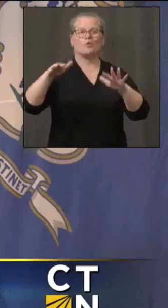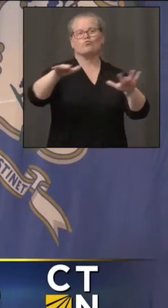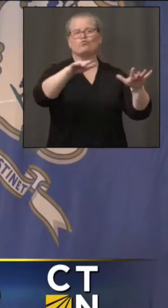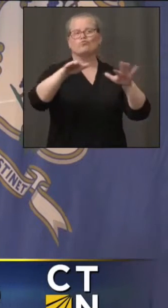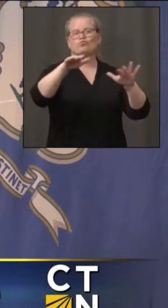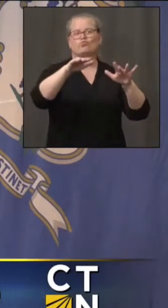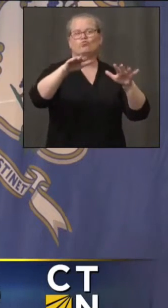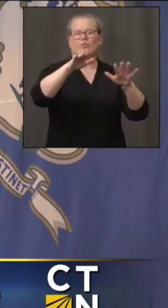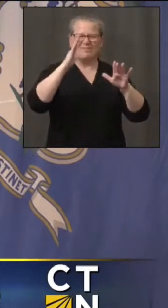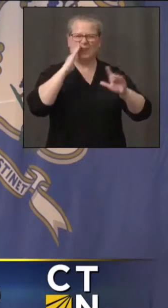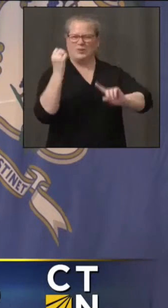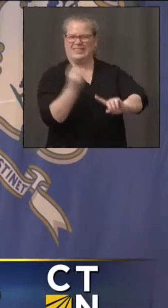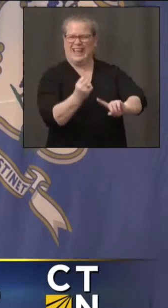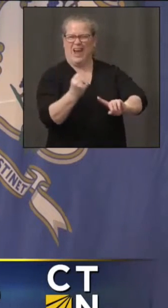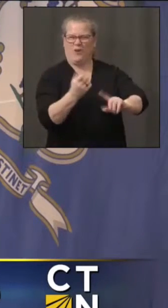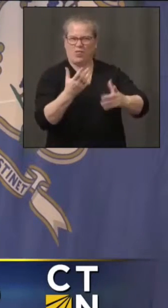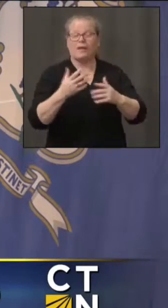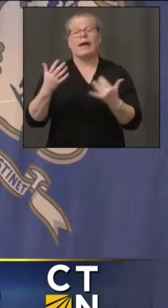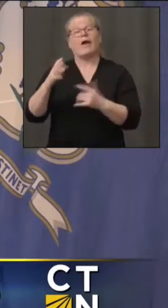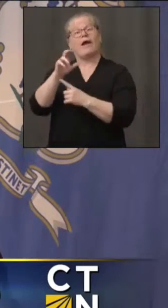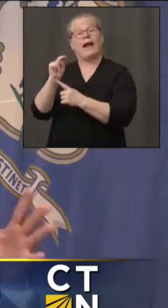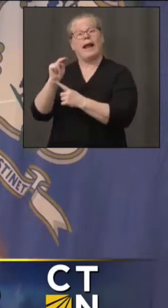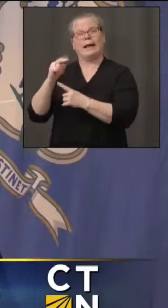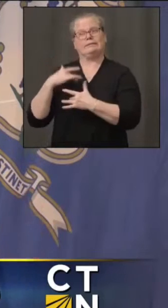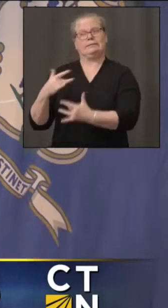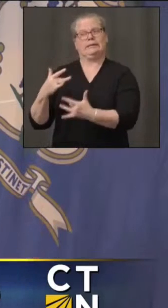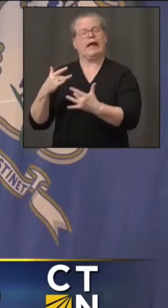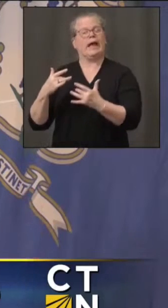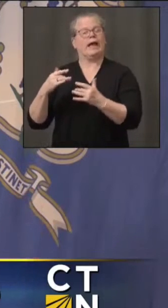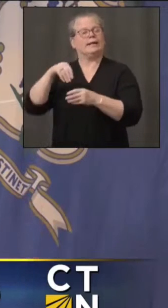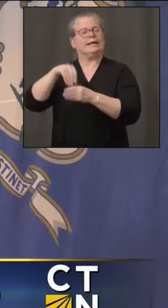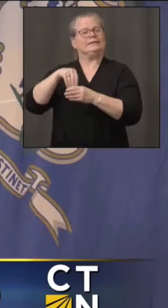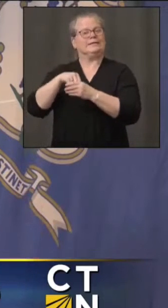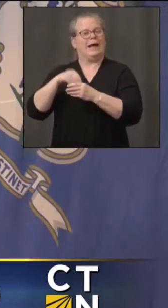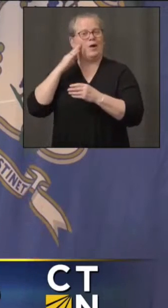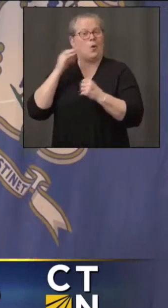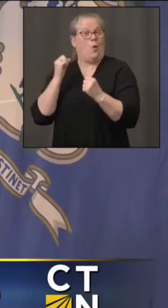colder. I think that will impact two different regions as well.